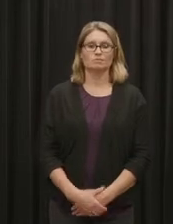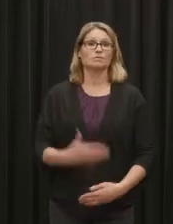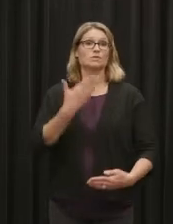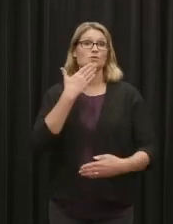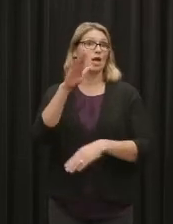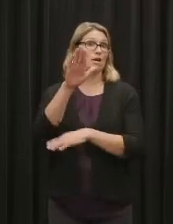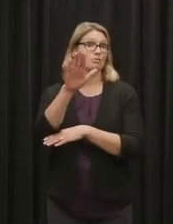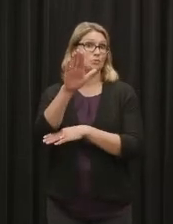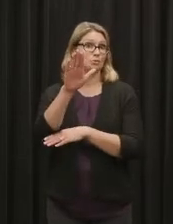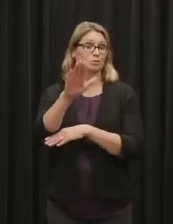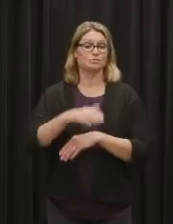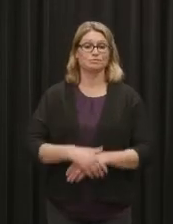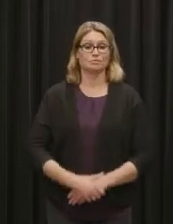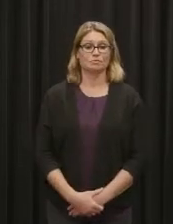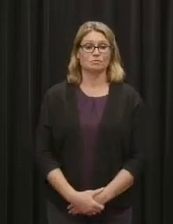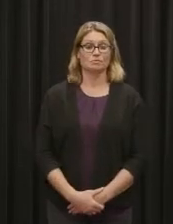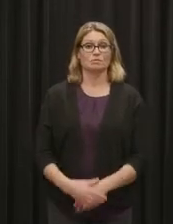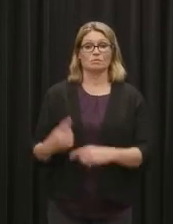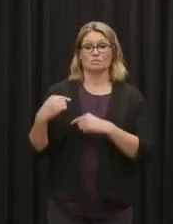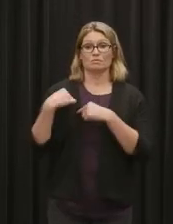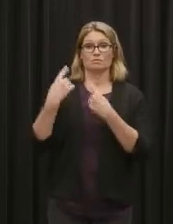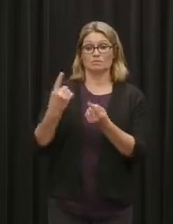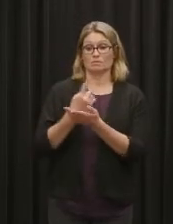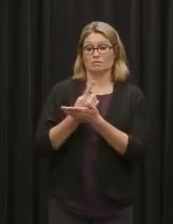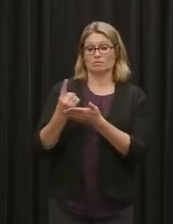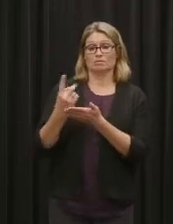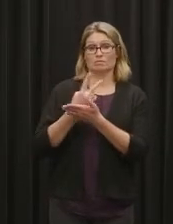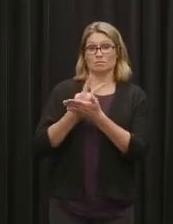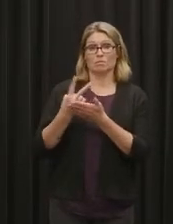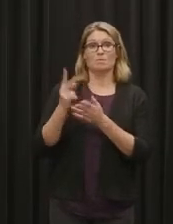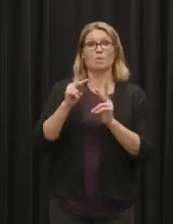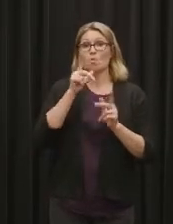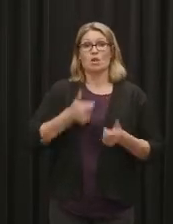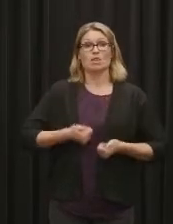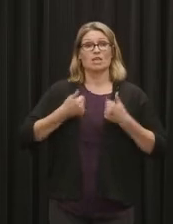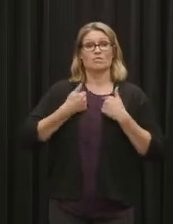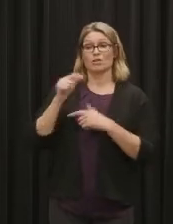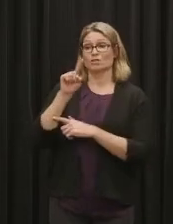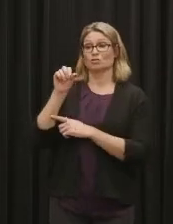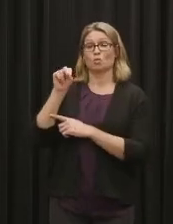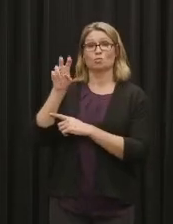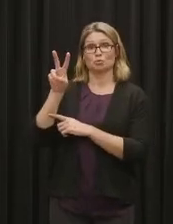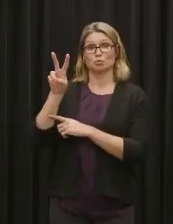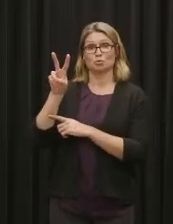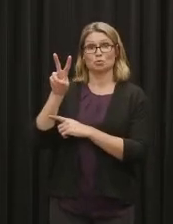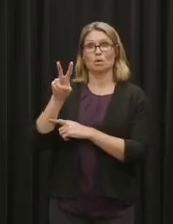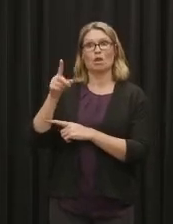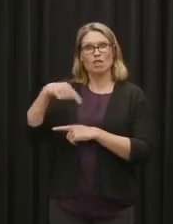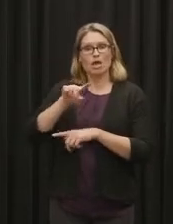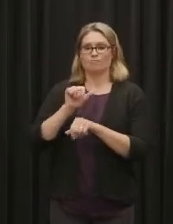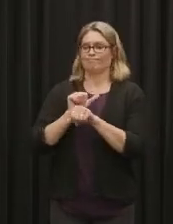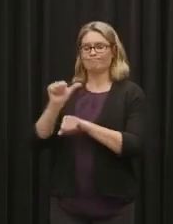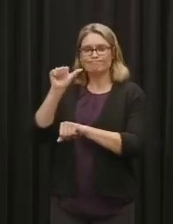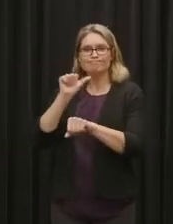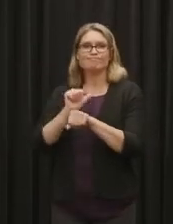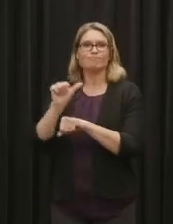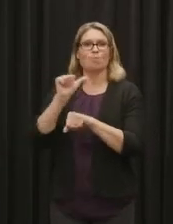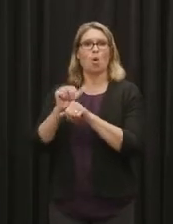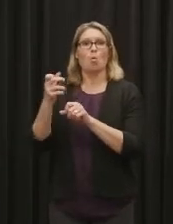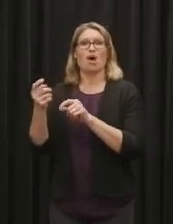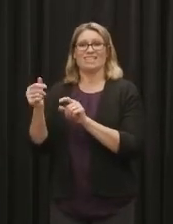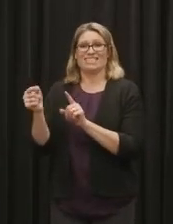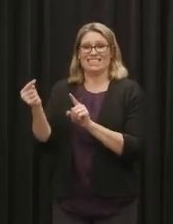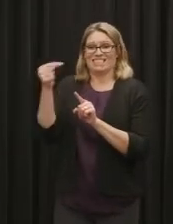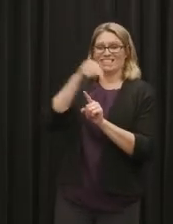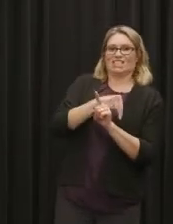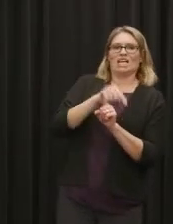Good afternoon. Over the last few weeks, residents of Zone 2, the St. John region, have worked hard to get back to the yellow